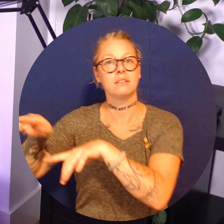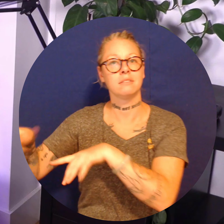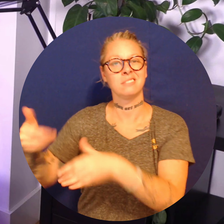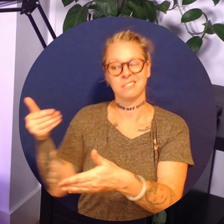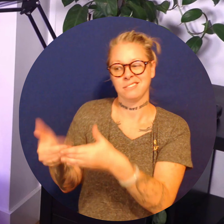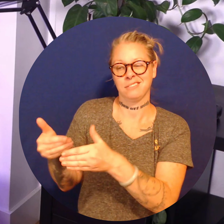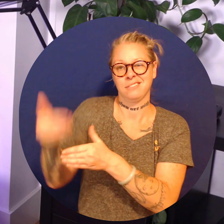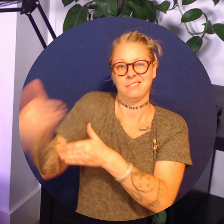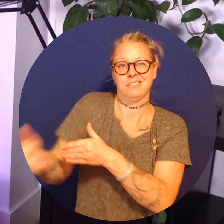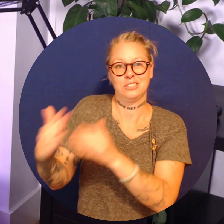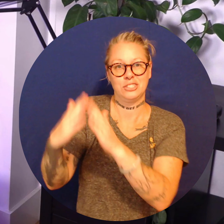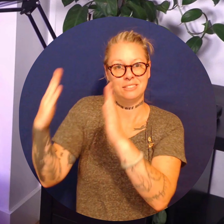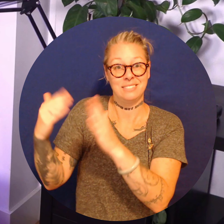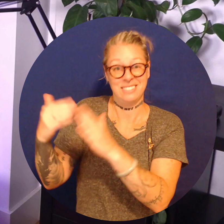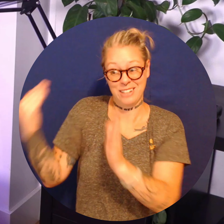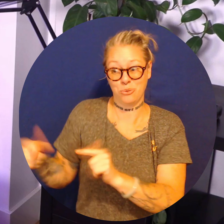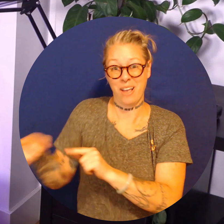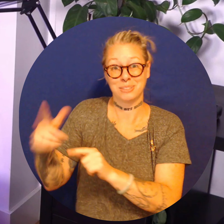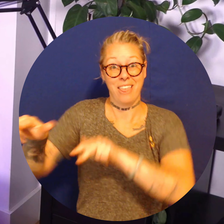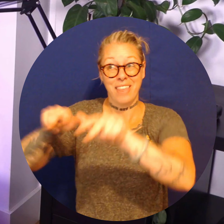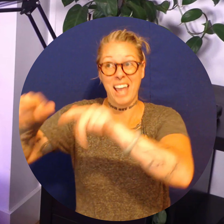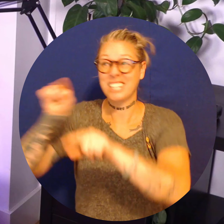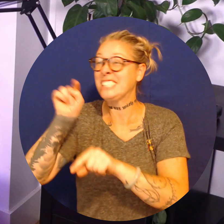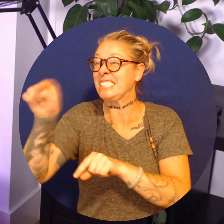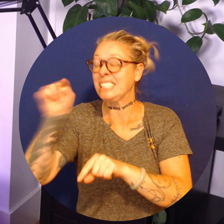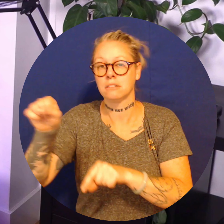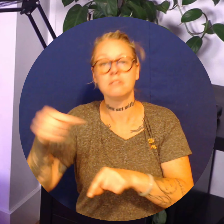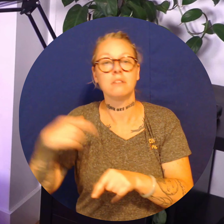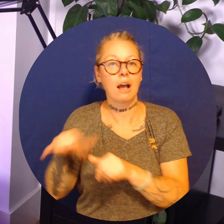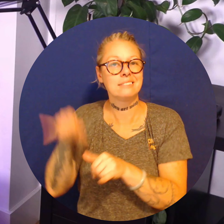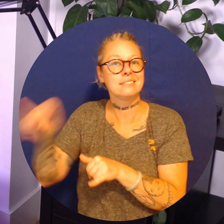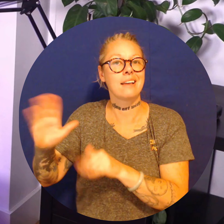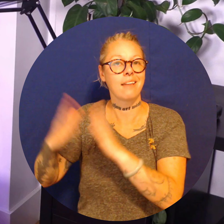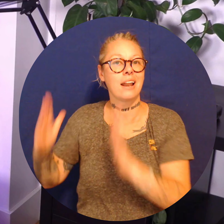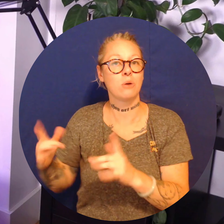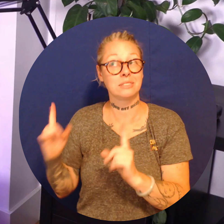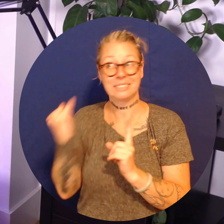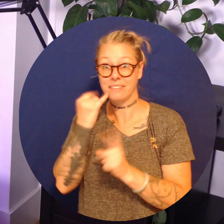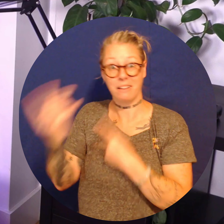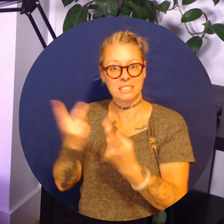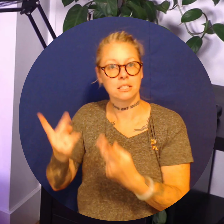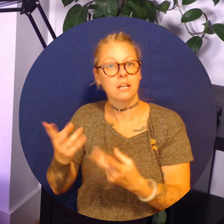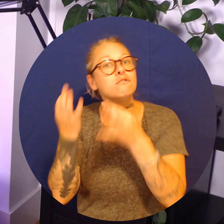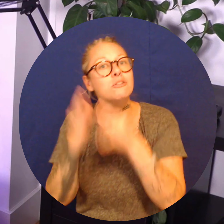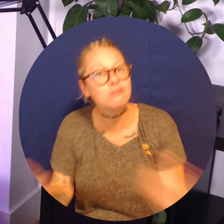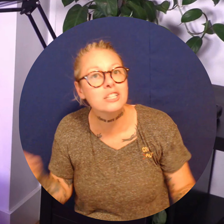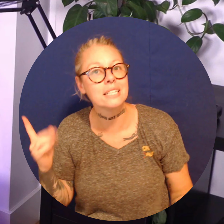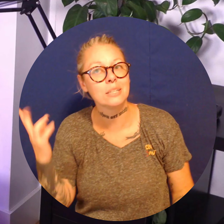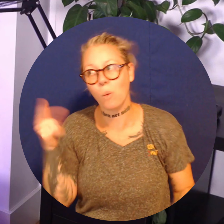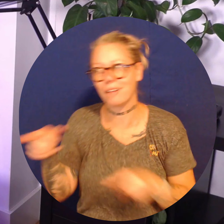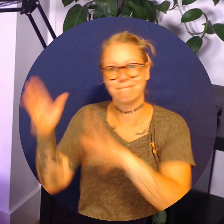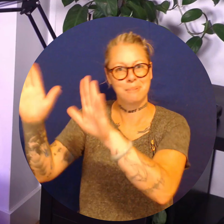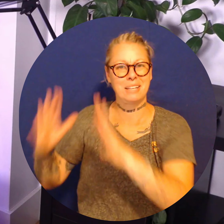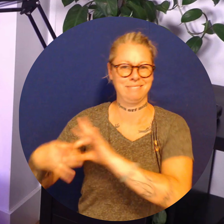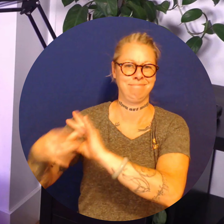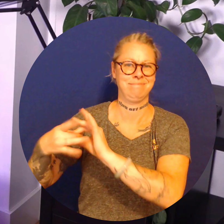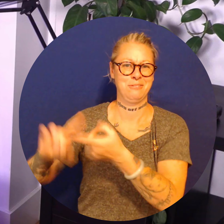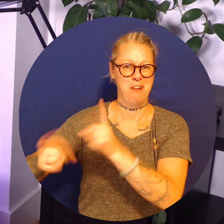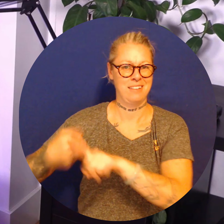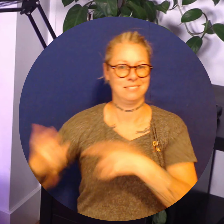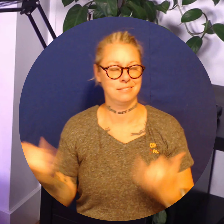this ranch that's right next to the hike and i stay in the house when i go to los angeles that is wild for free that is